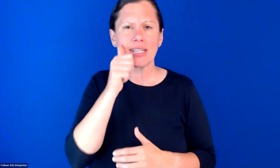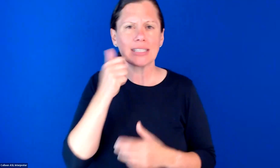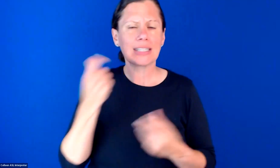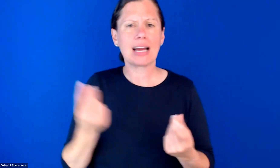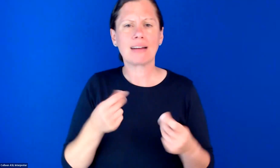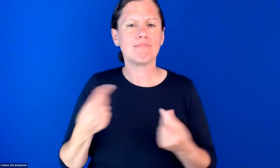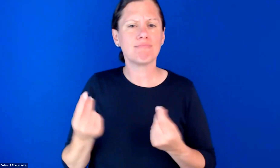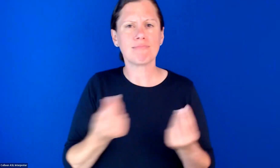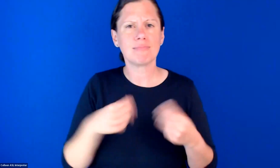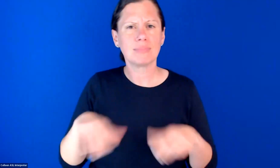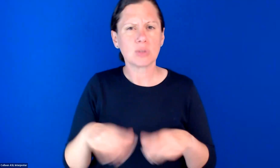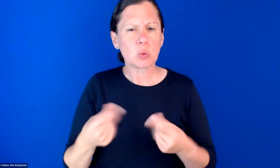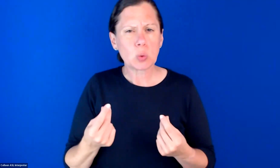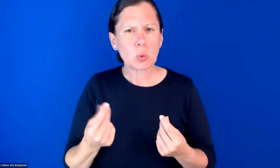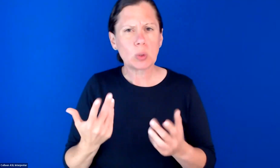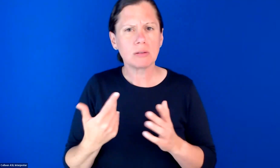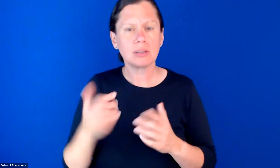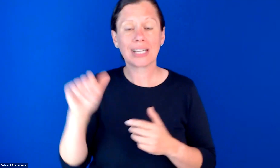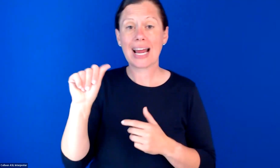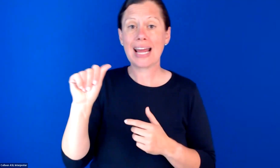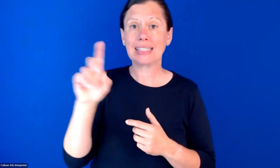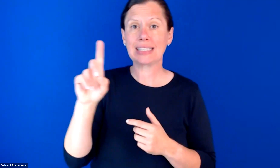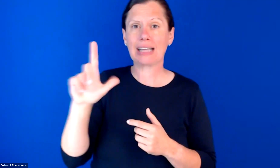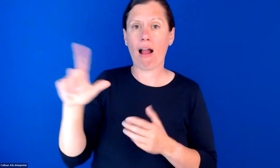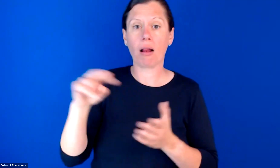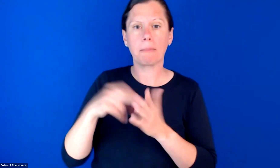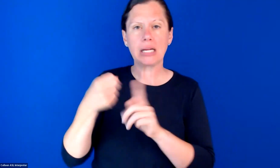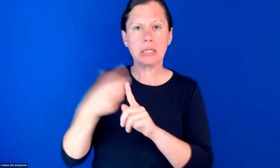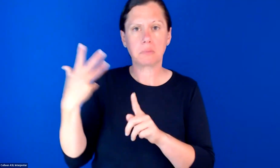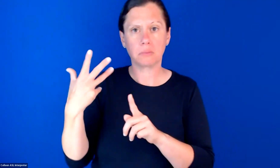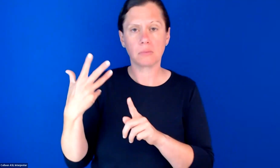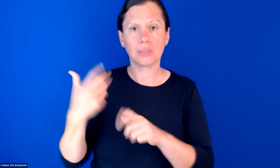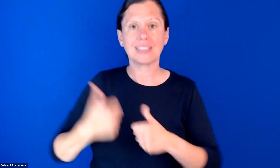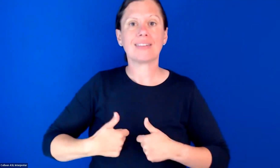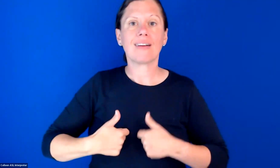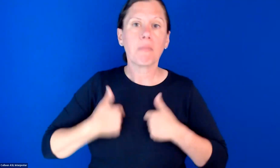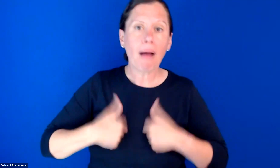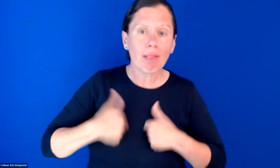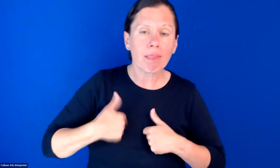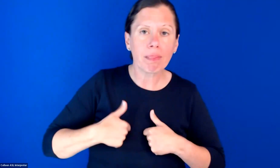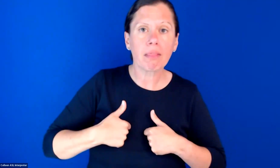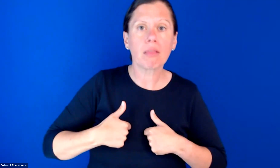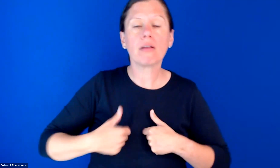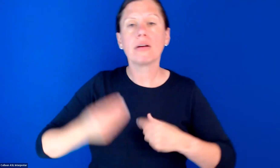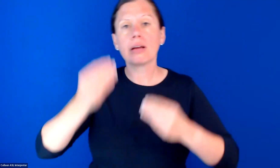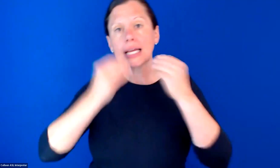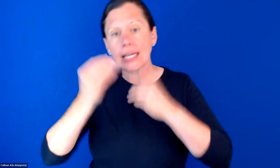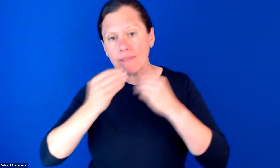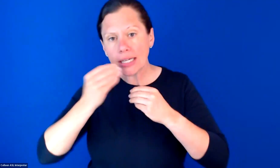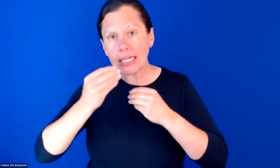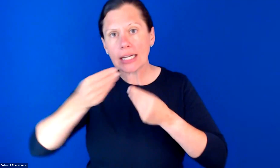they're different. Some examples would be like bathing, eating, dressing,